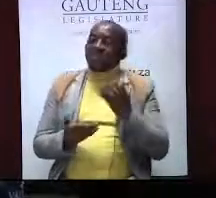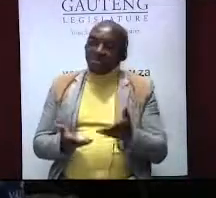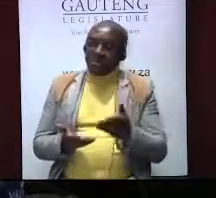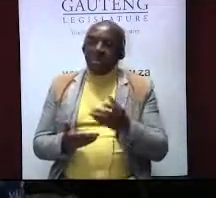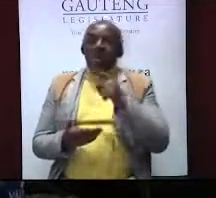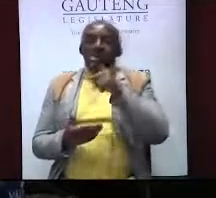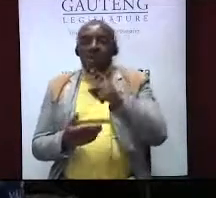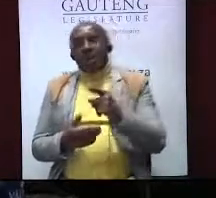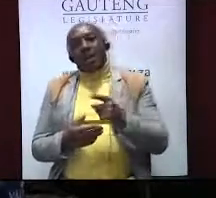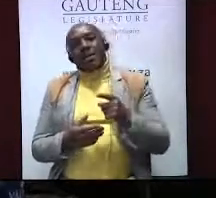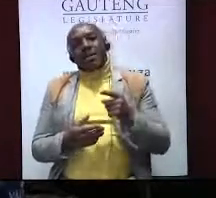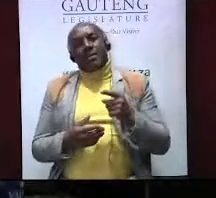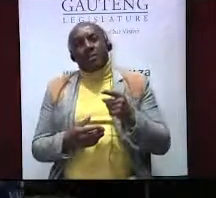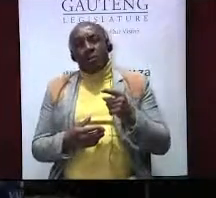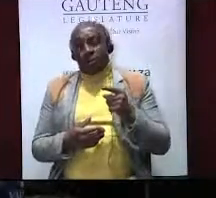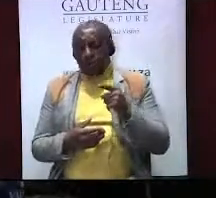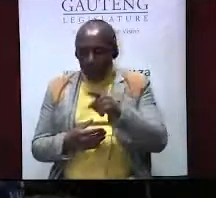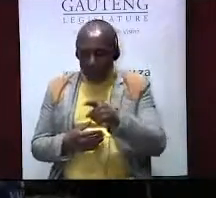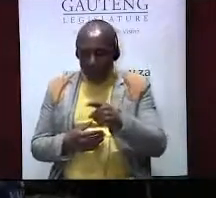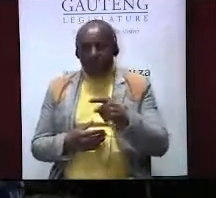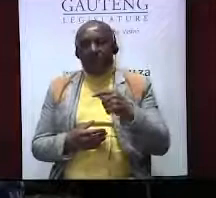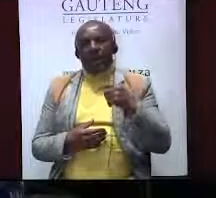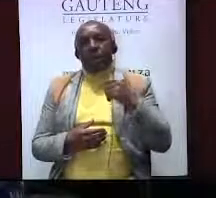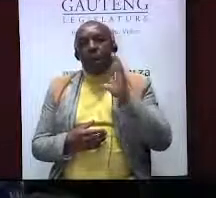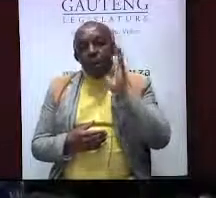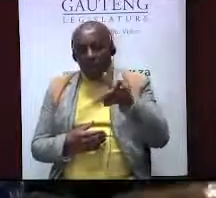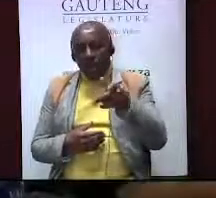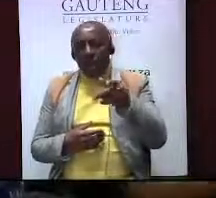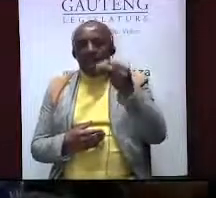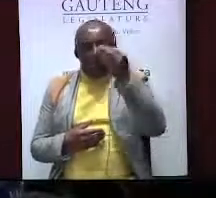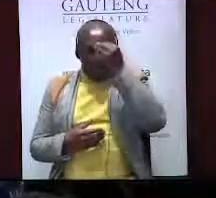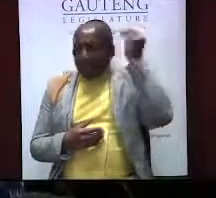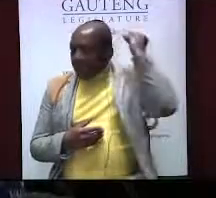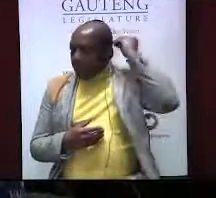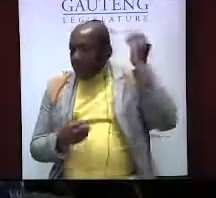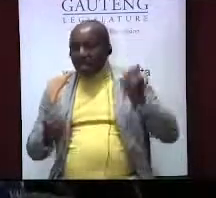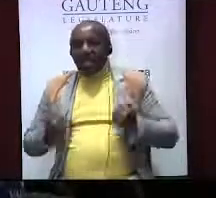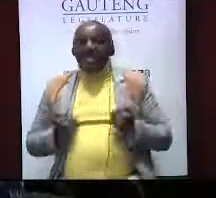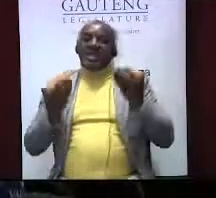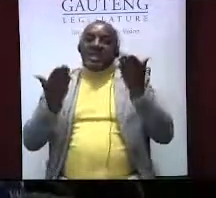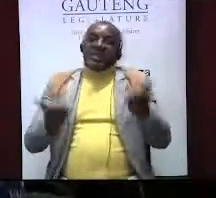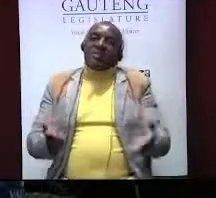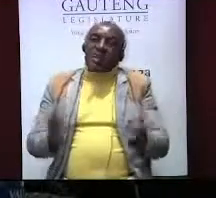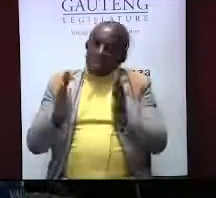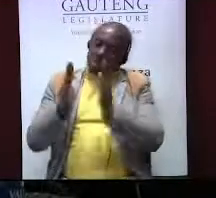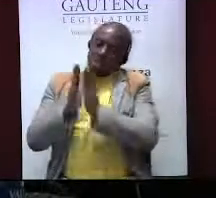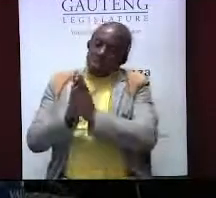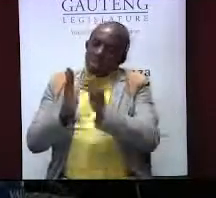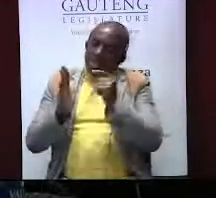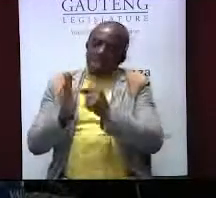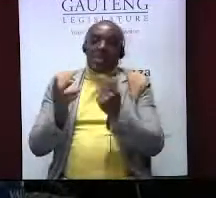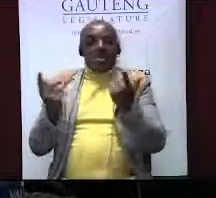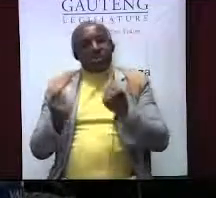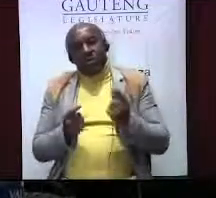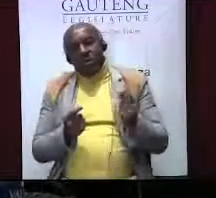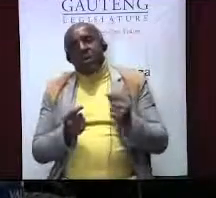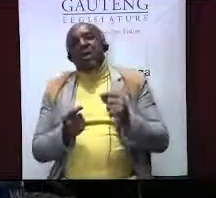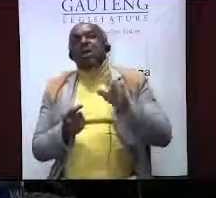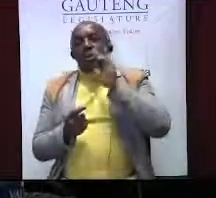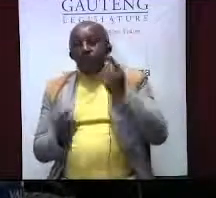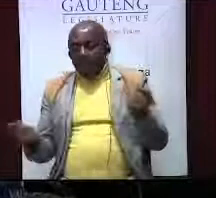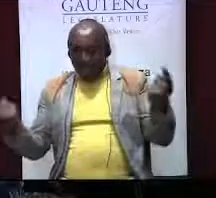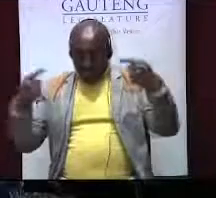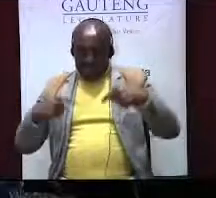you really would recognize the services that the church is doing. You would